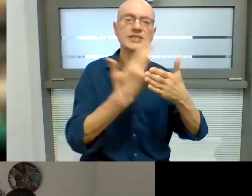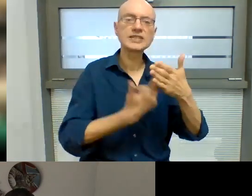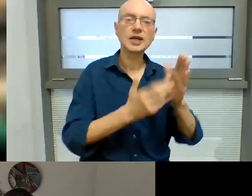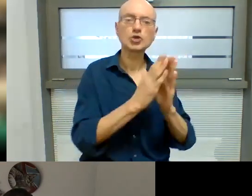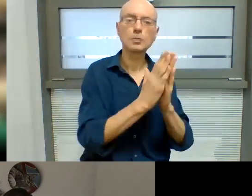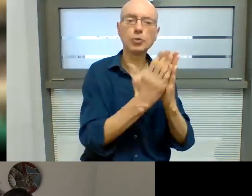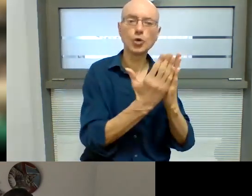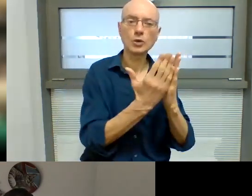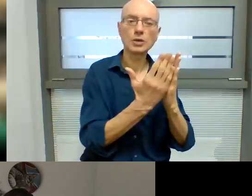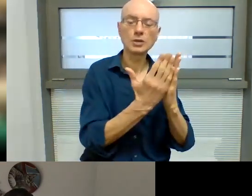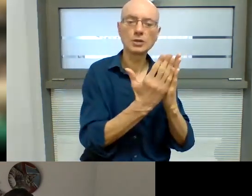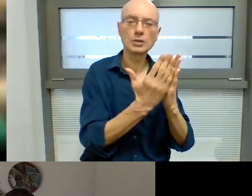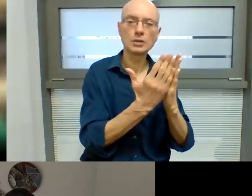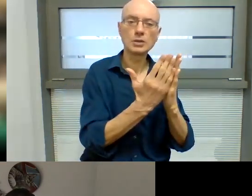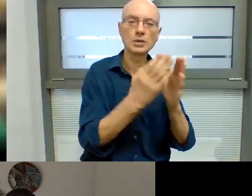the